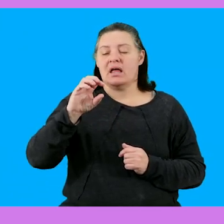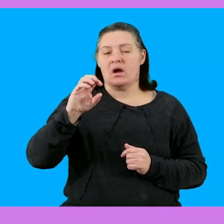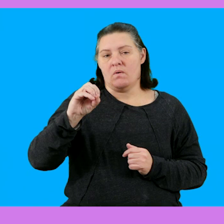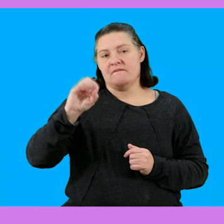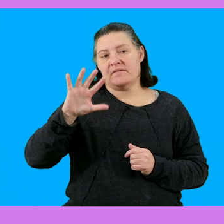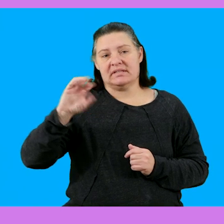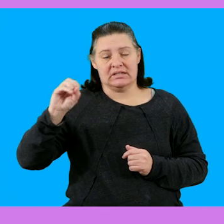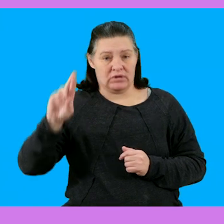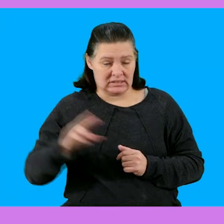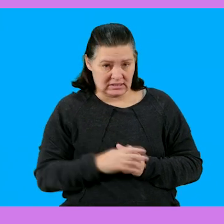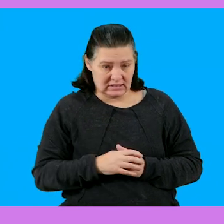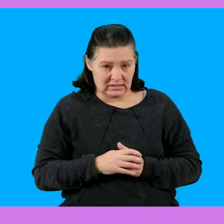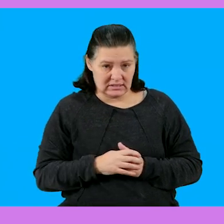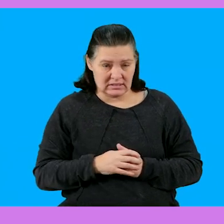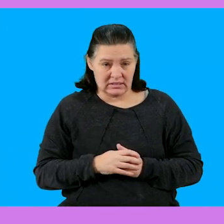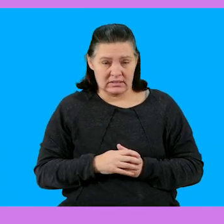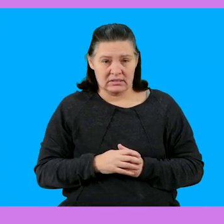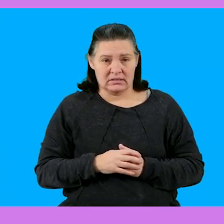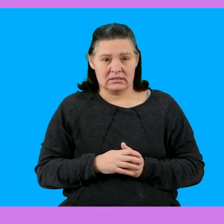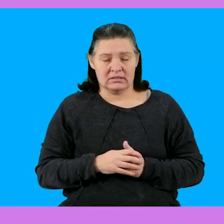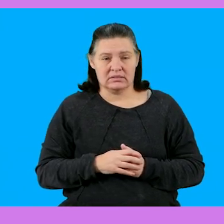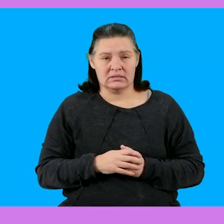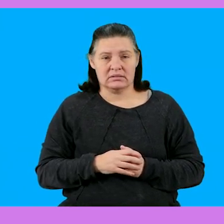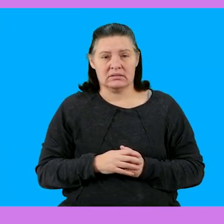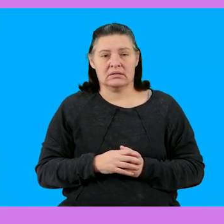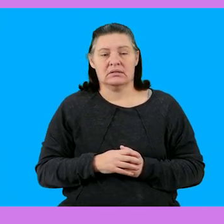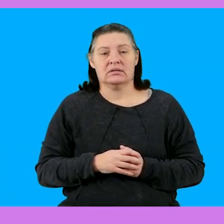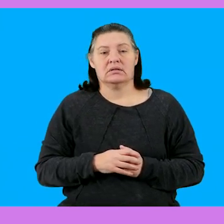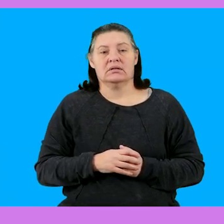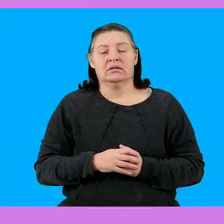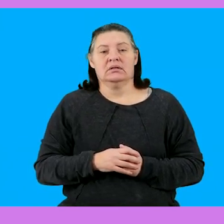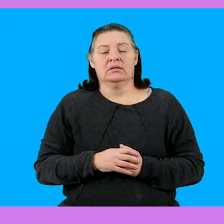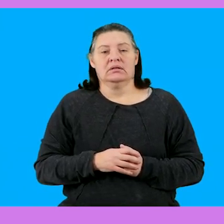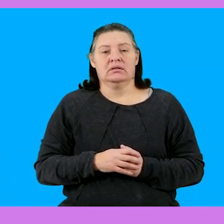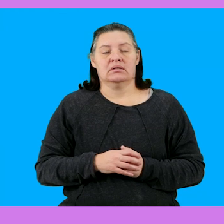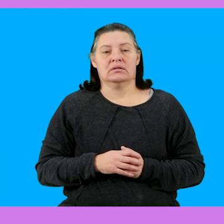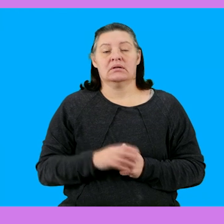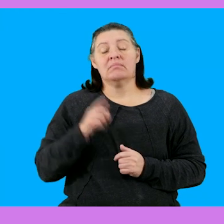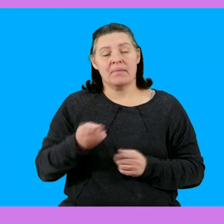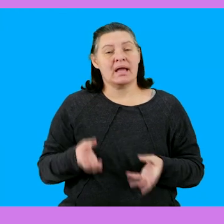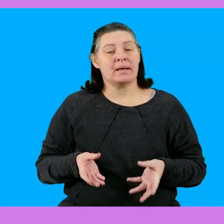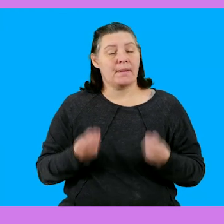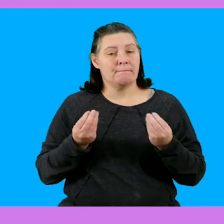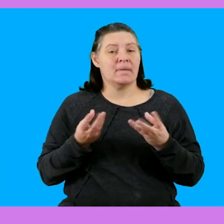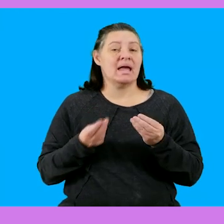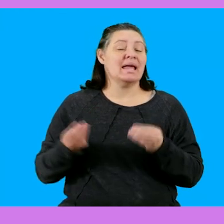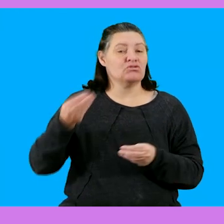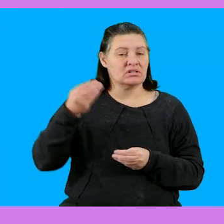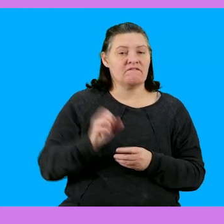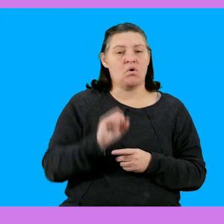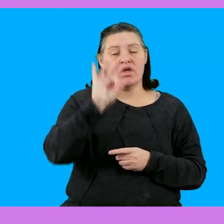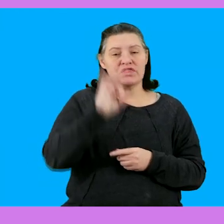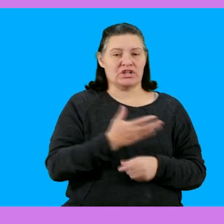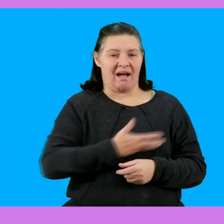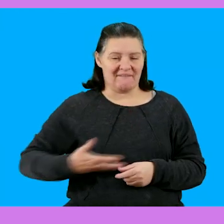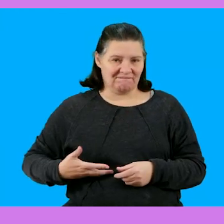22,050 rand. So multiply by 5 divided by 100. Remember, I'm not clearing my screen. So that will give me interest for